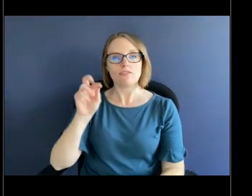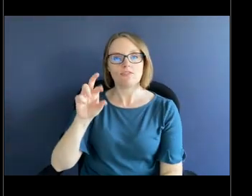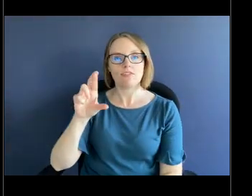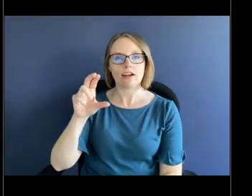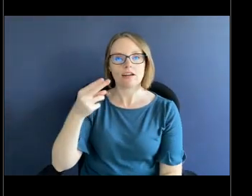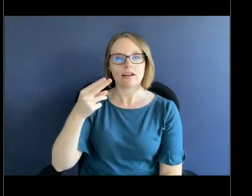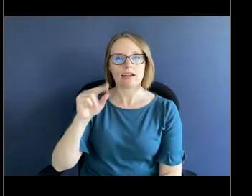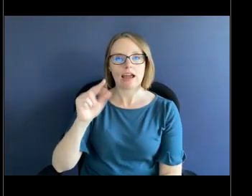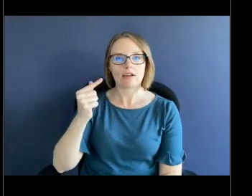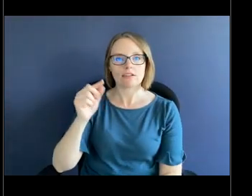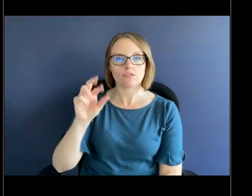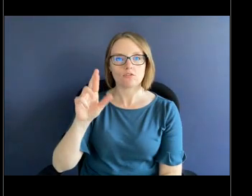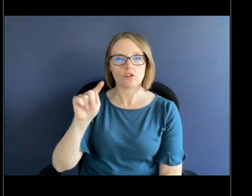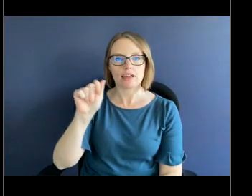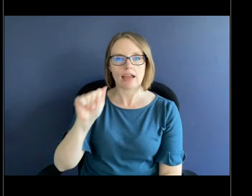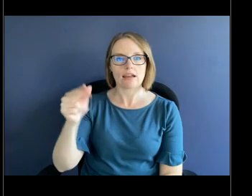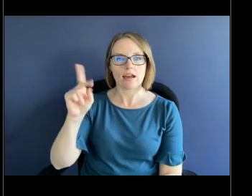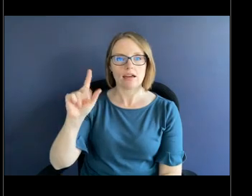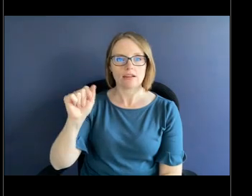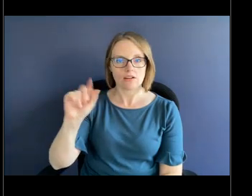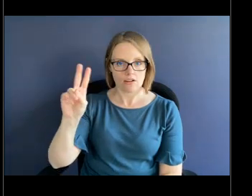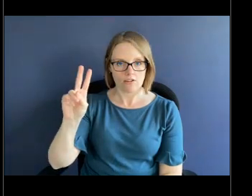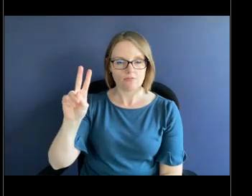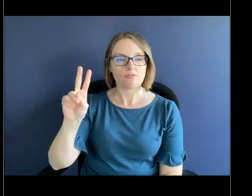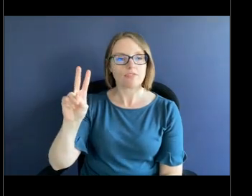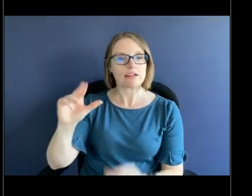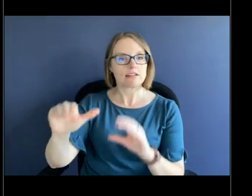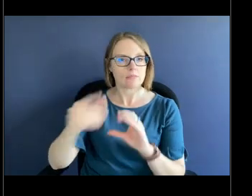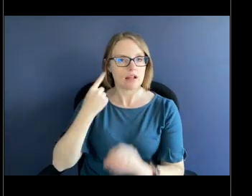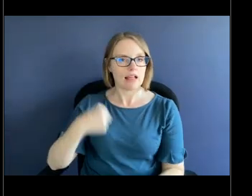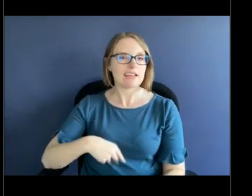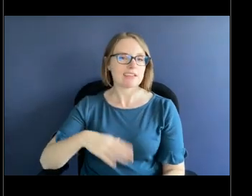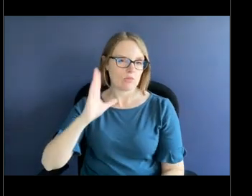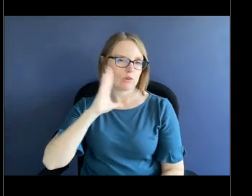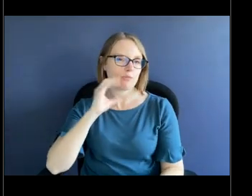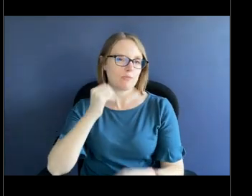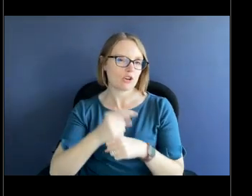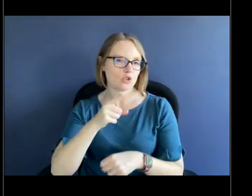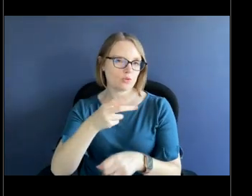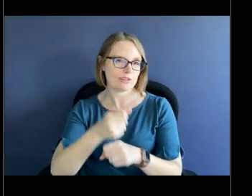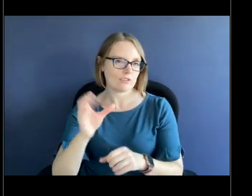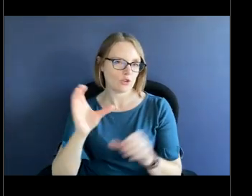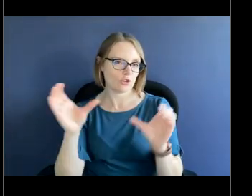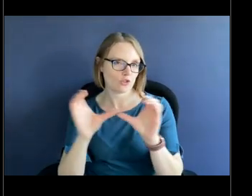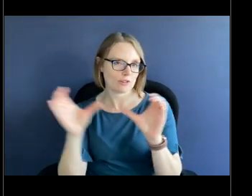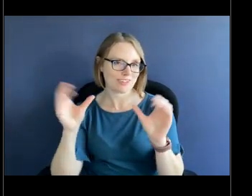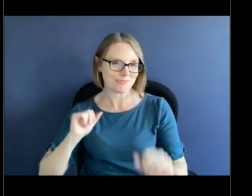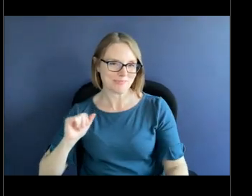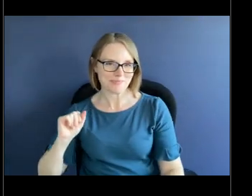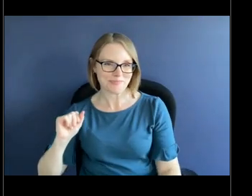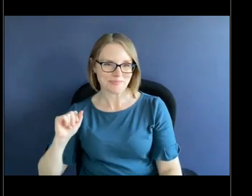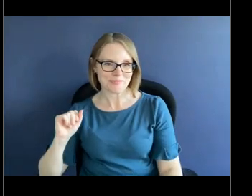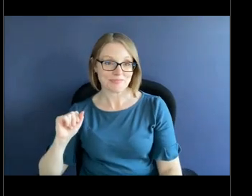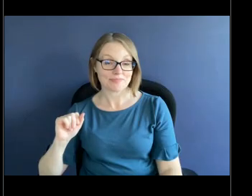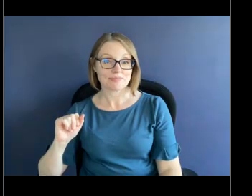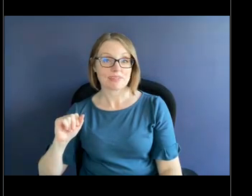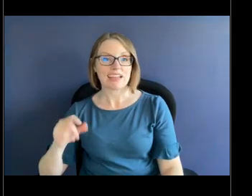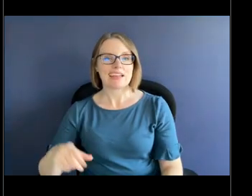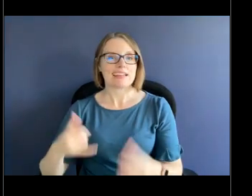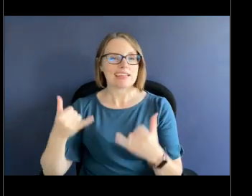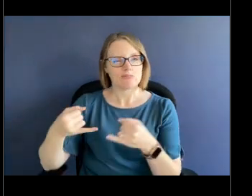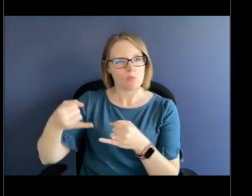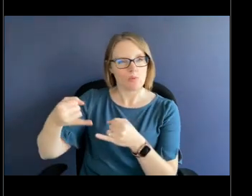fairhousingfirst@hud.gov and we will make sure that you receive your passing quiz certificate. Now, last bit of